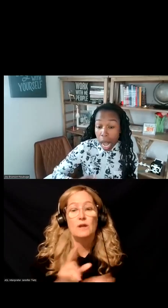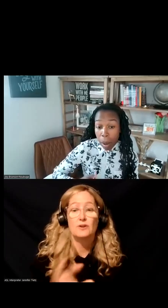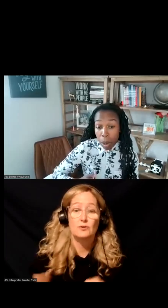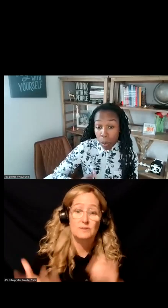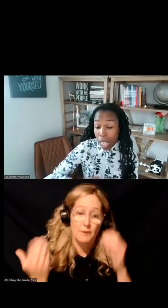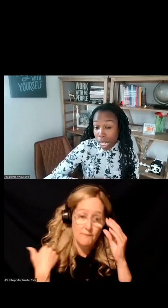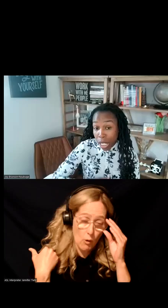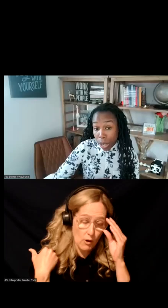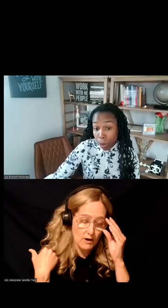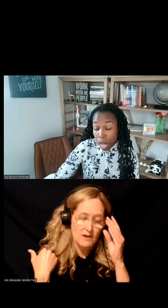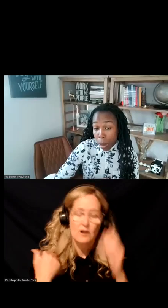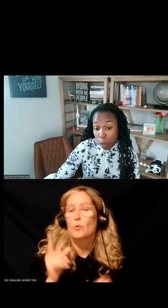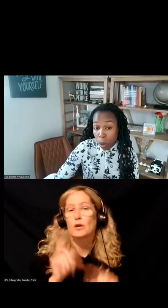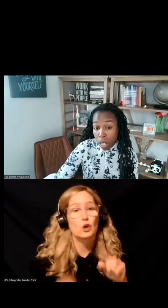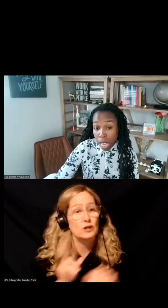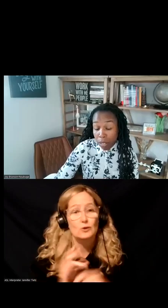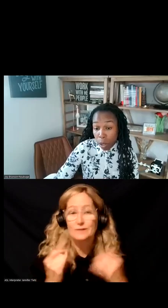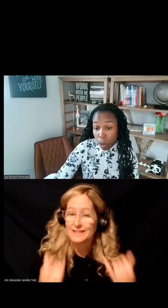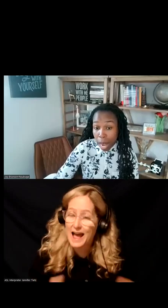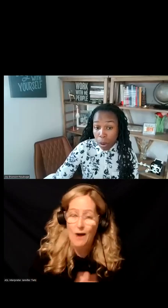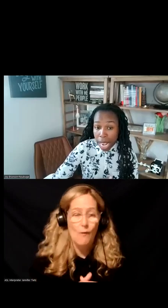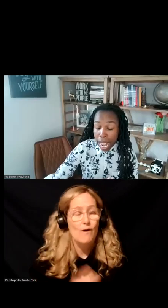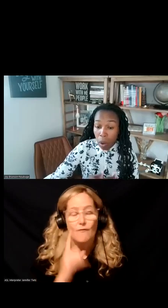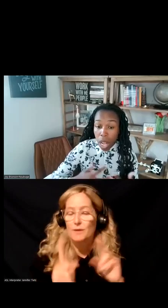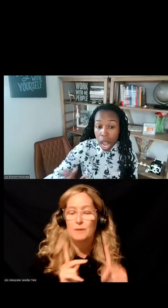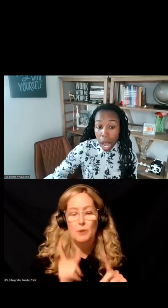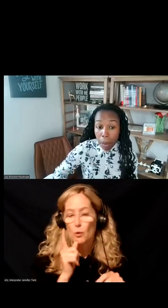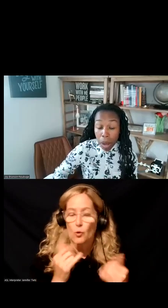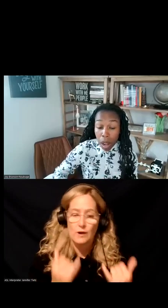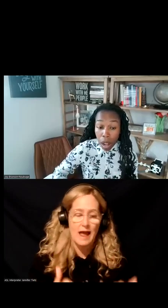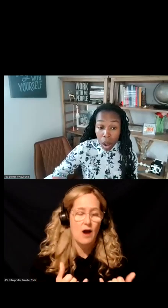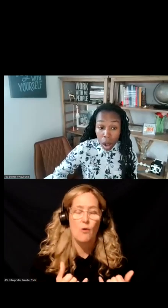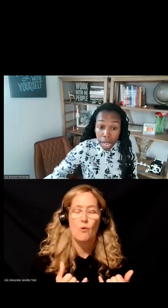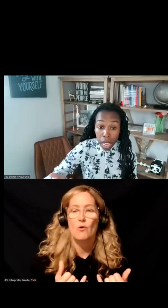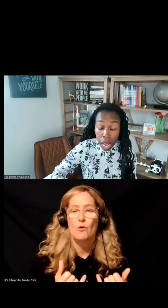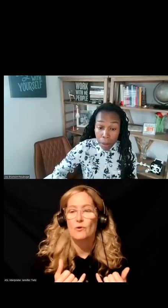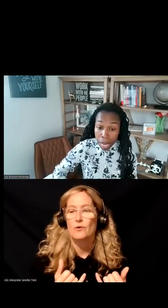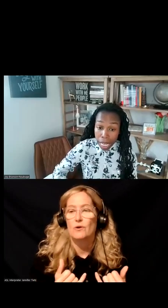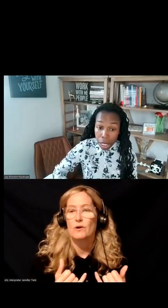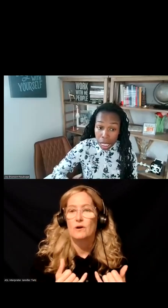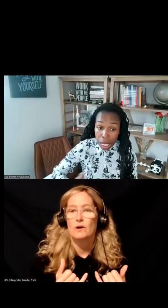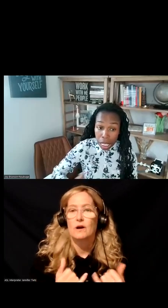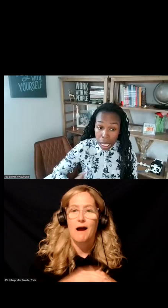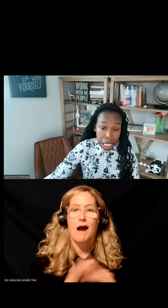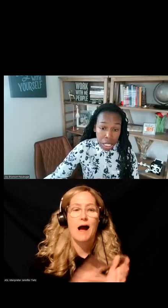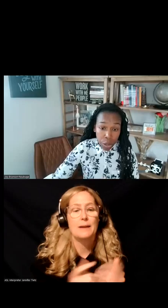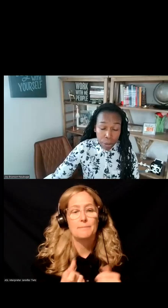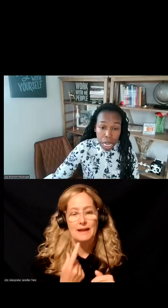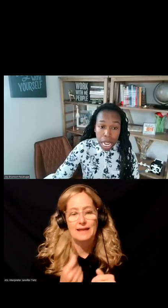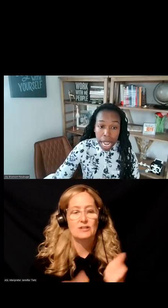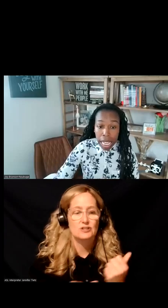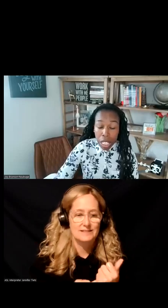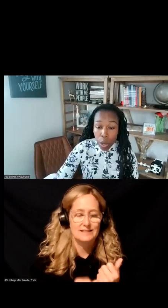before, we couldn't use for the individuals that were now on medication